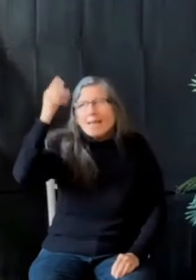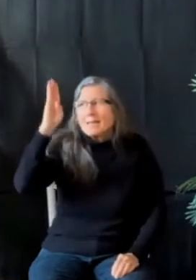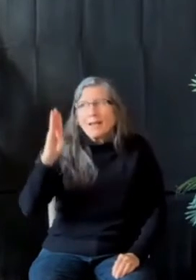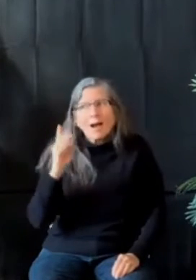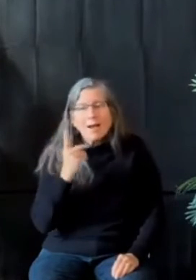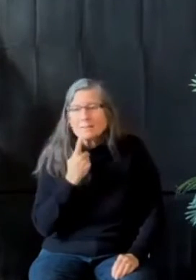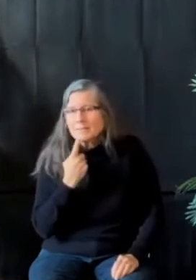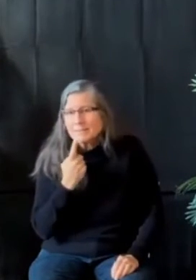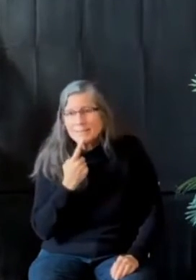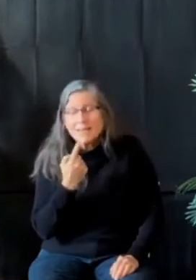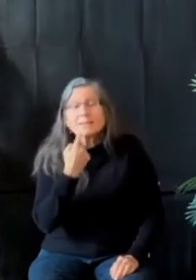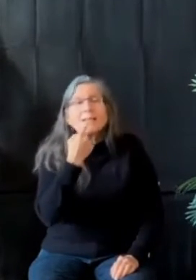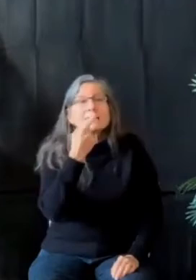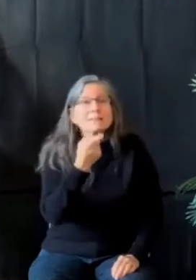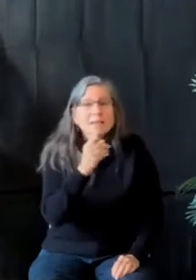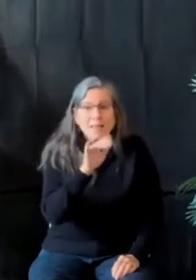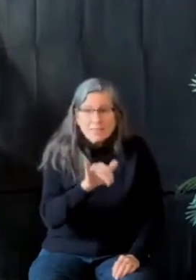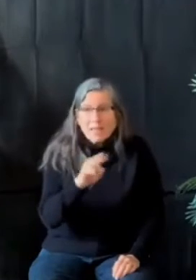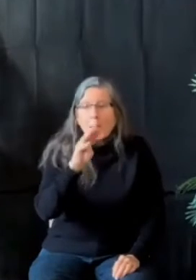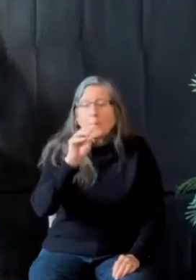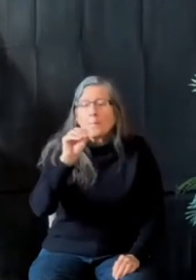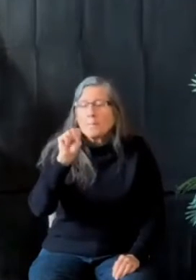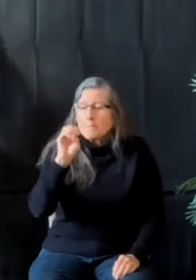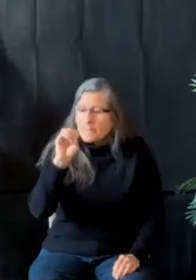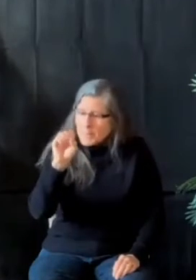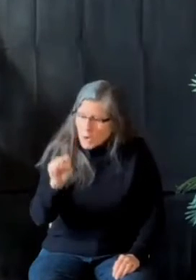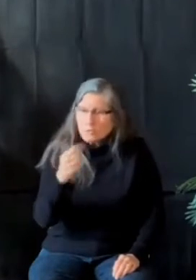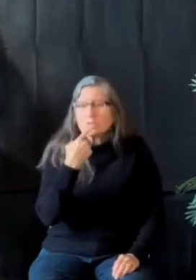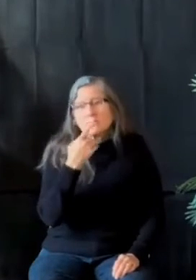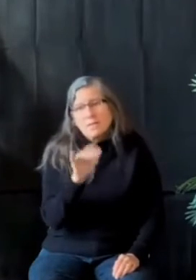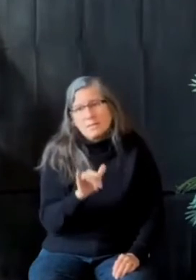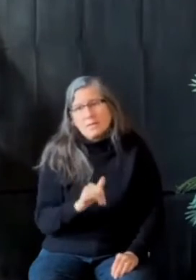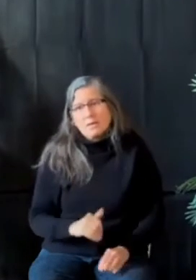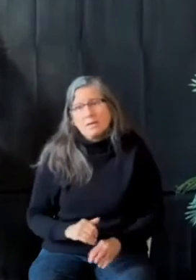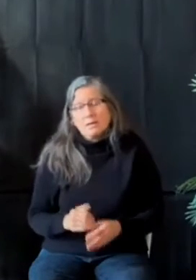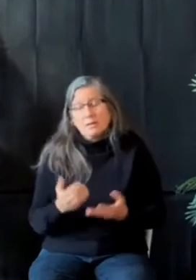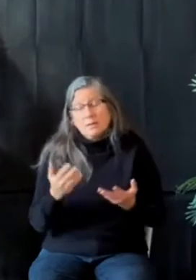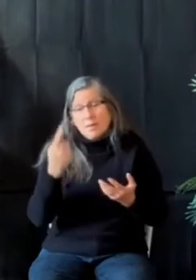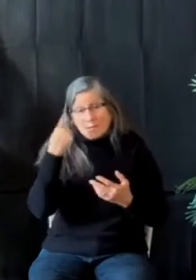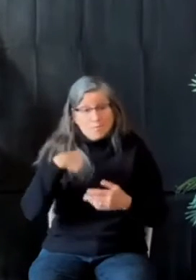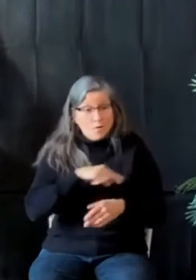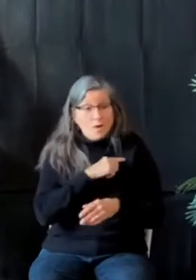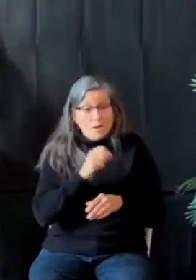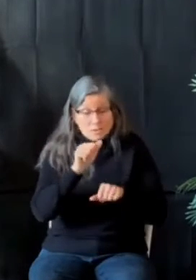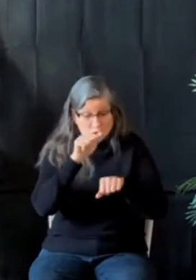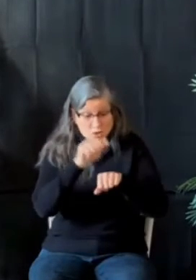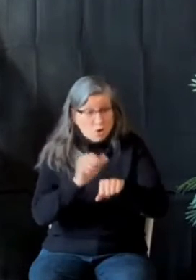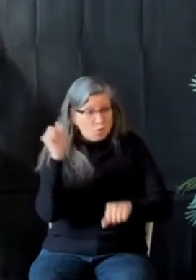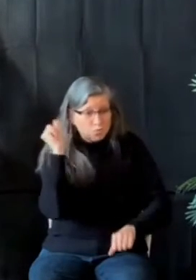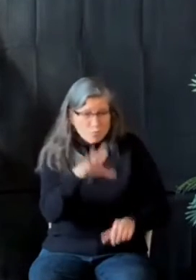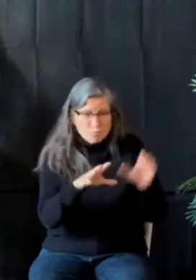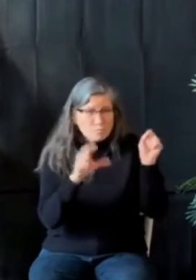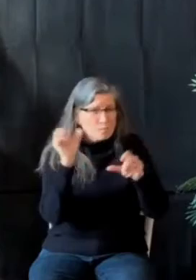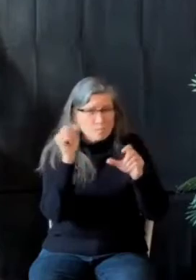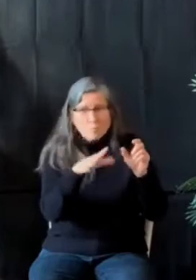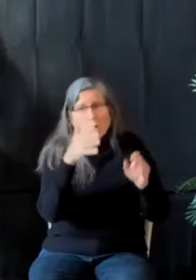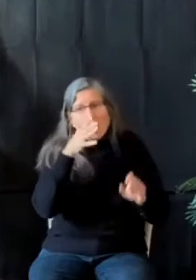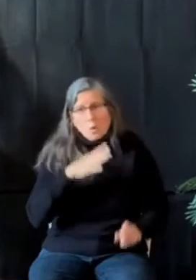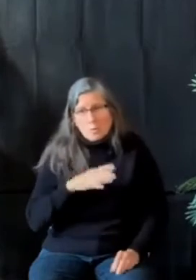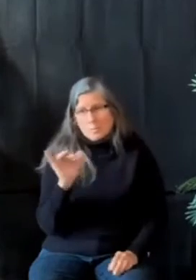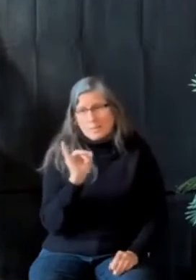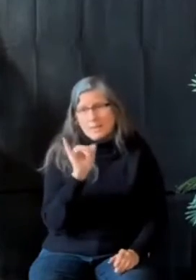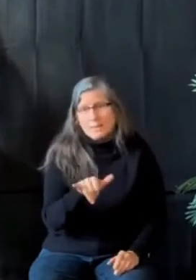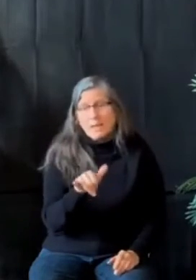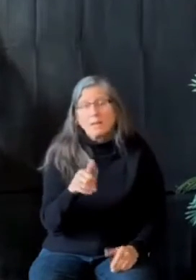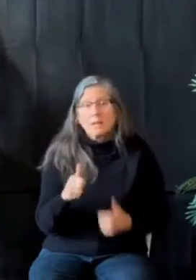said, Moses said. Moses said for us to stone such women. That's the real